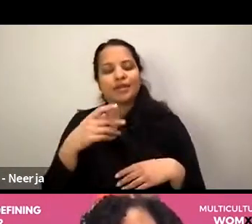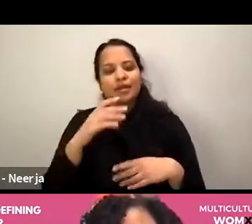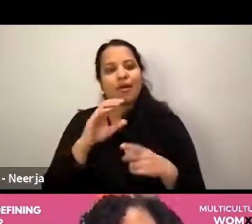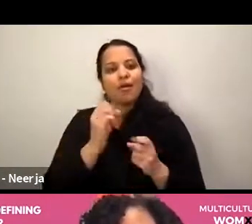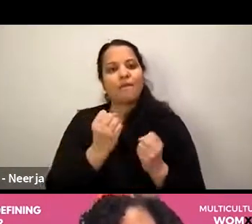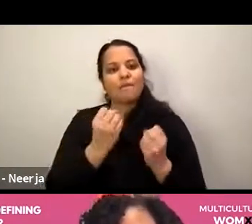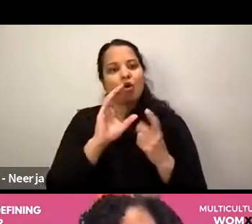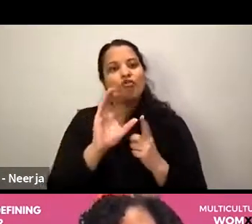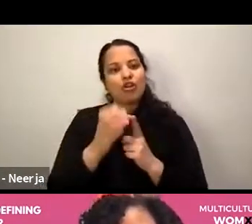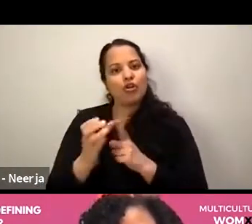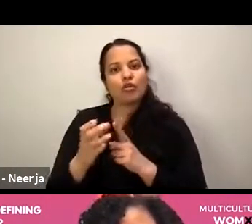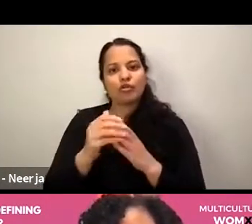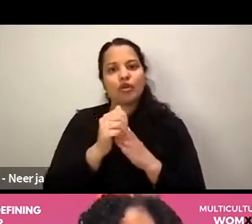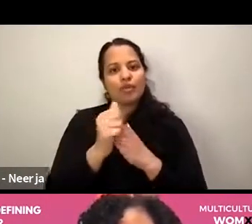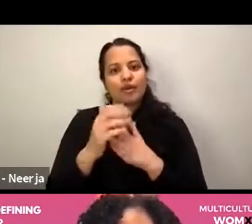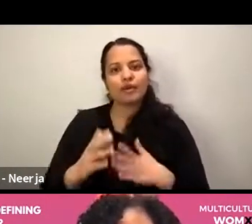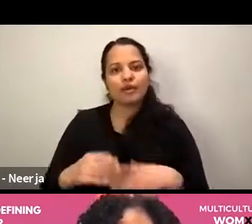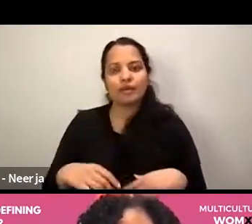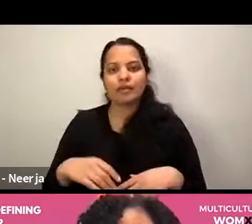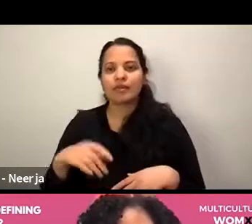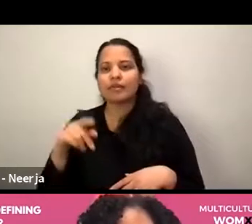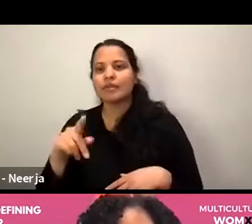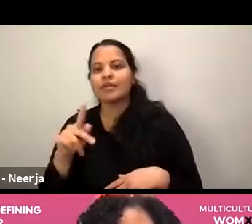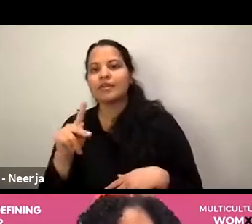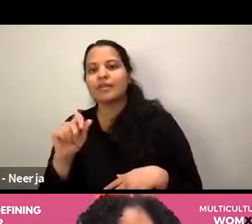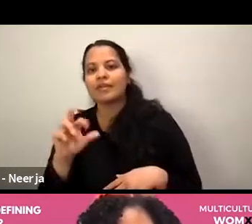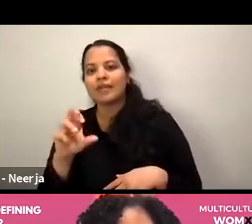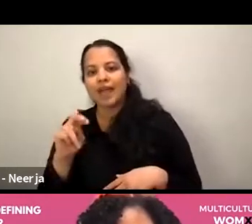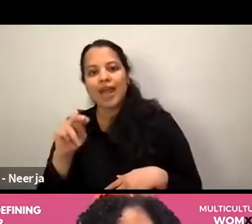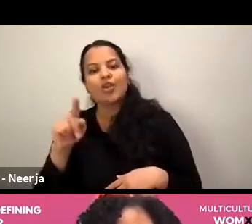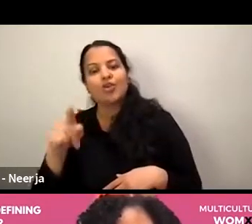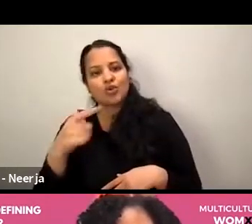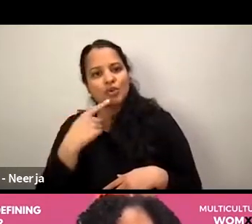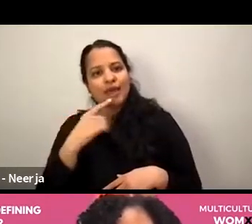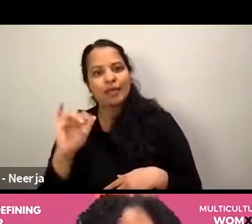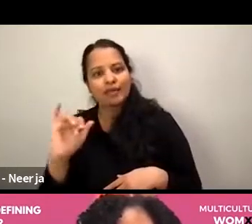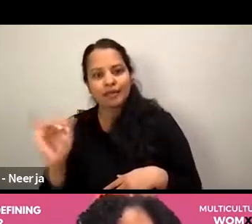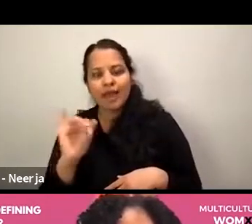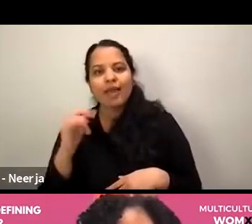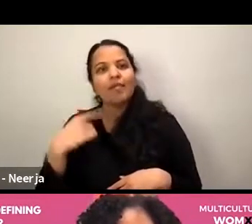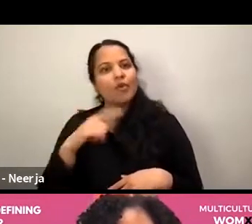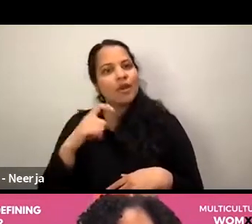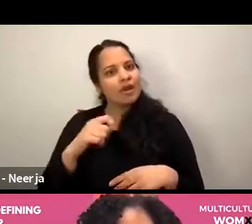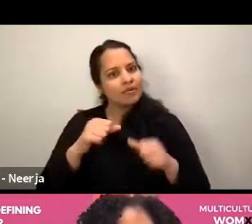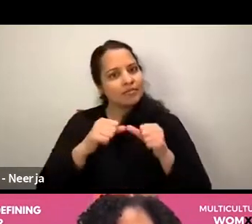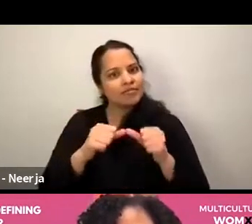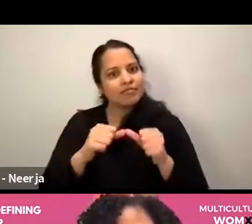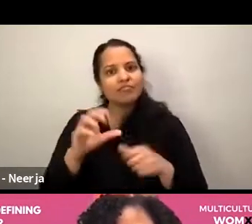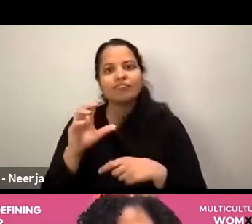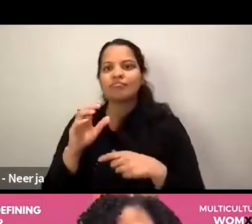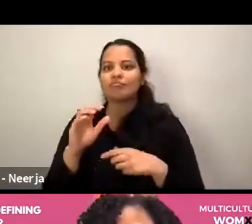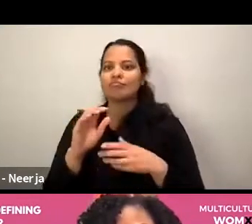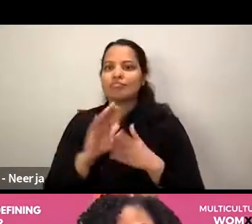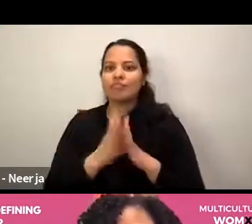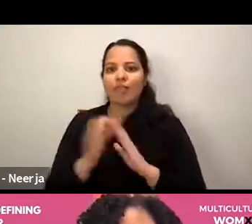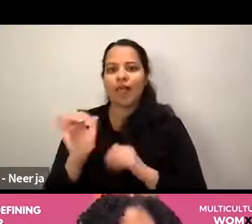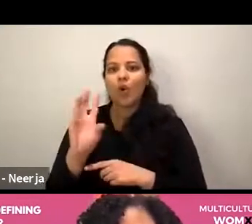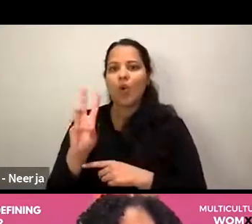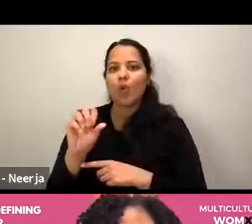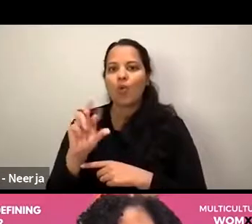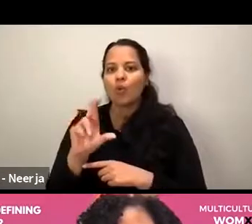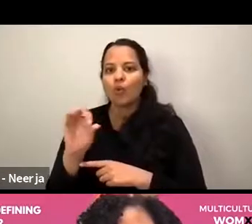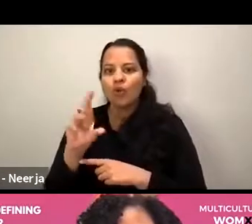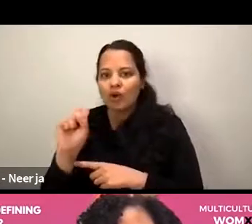Karen echoed the same thing, is that we need to continue to be warriors, be a voice, empower other women,